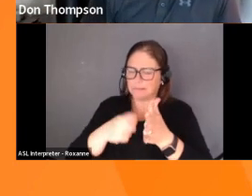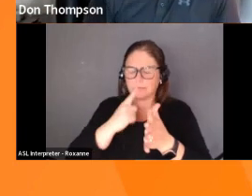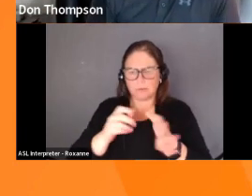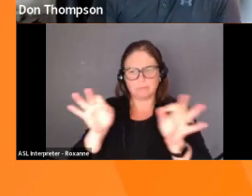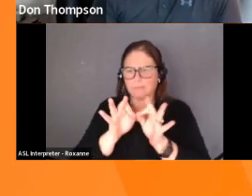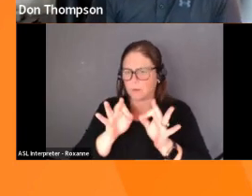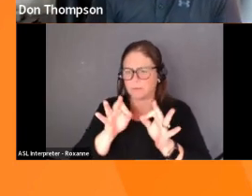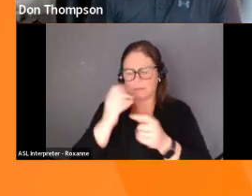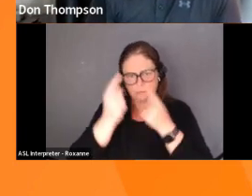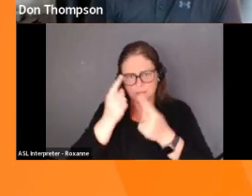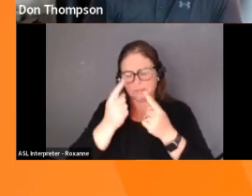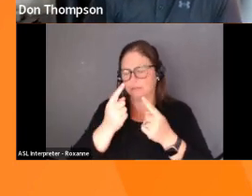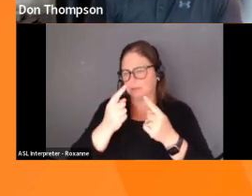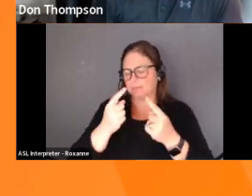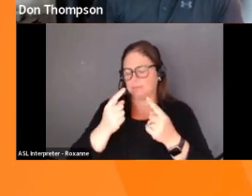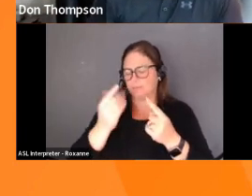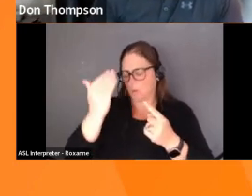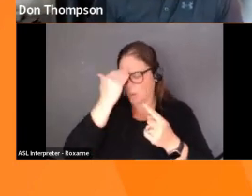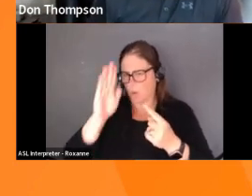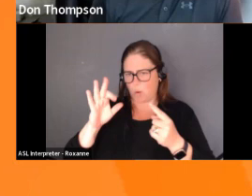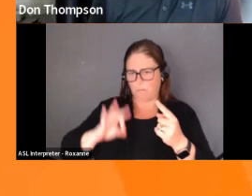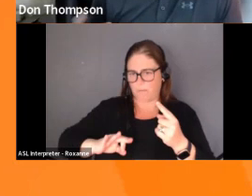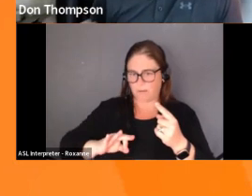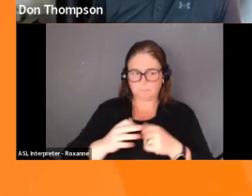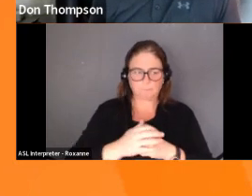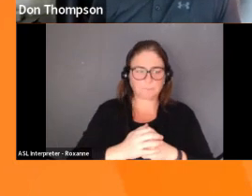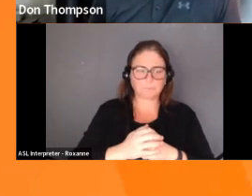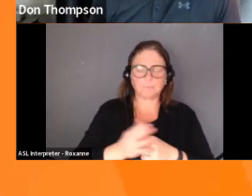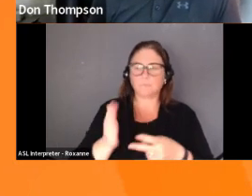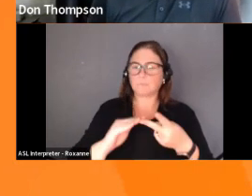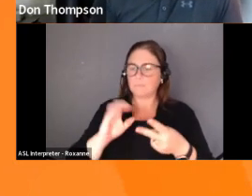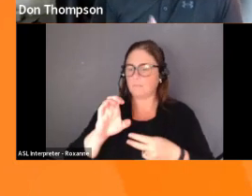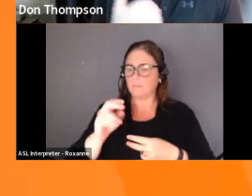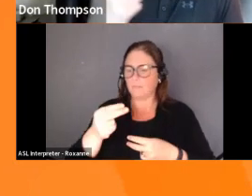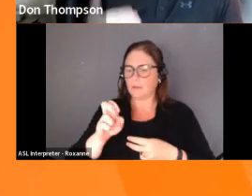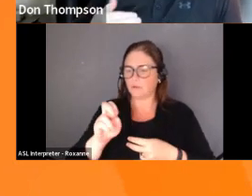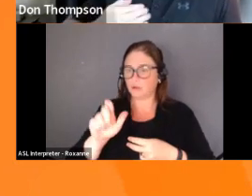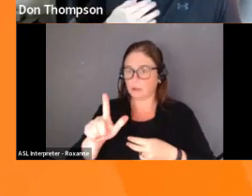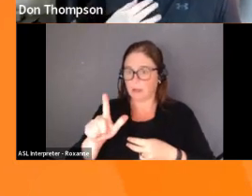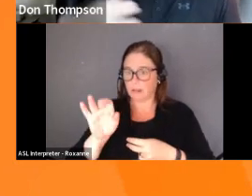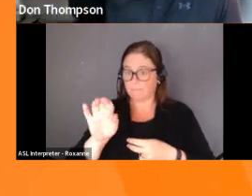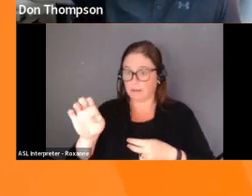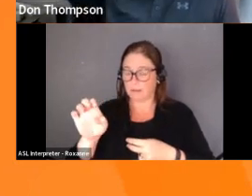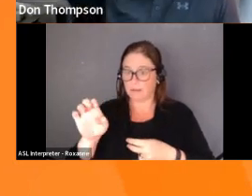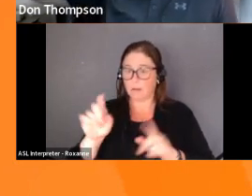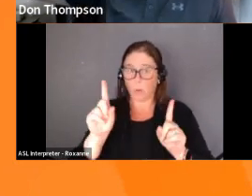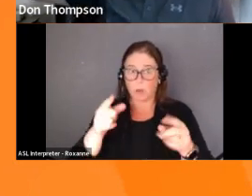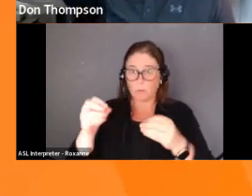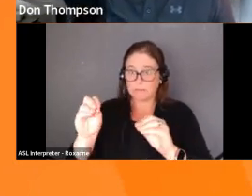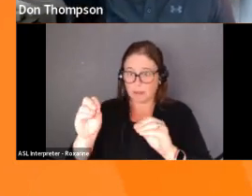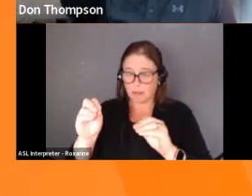now knowing your channel fees. Amazon is a channel, just like going